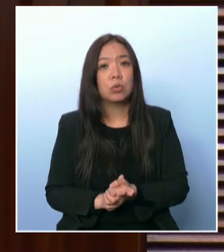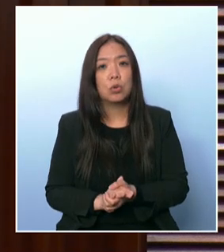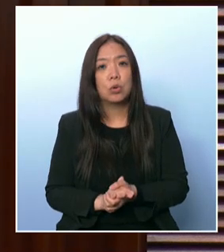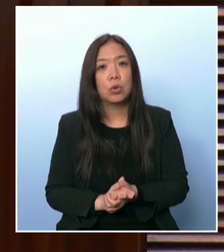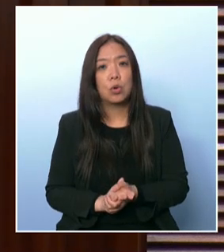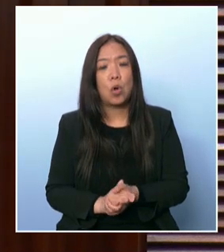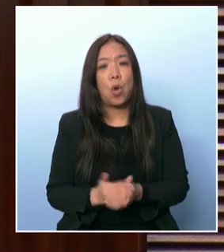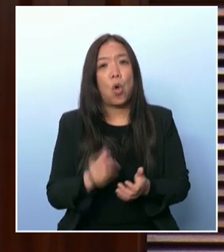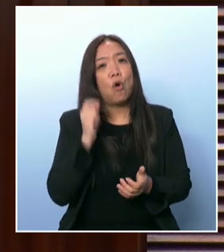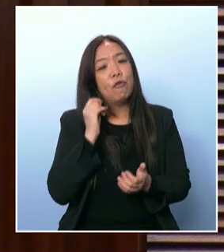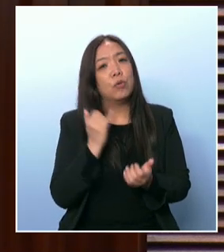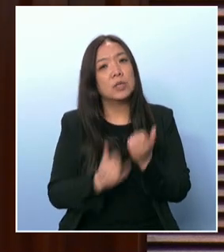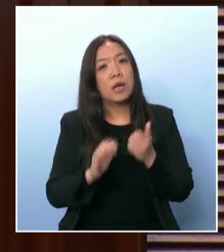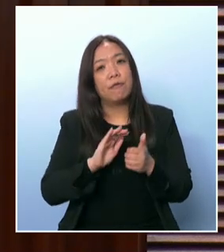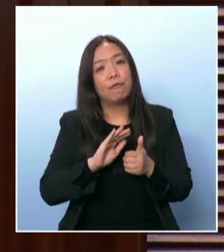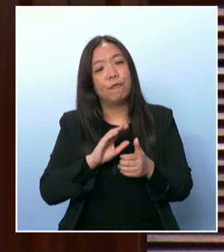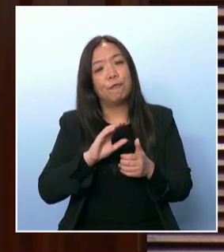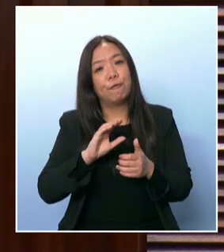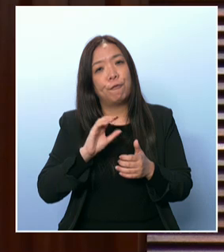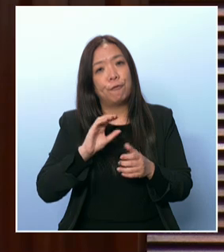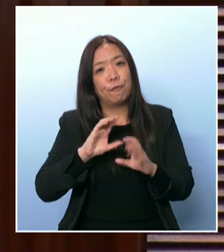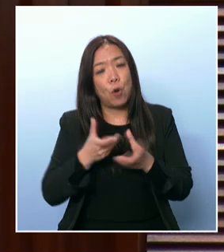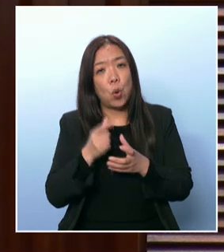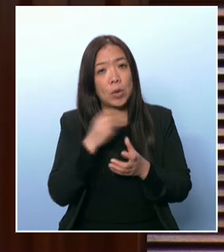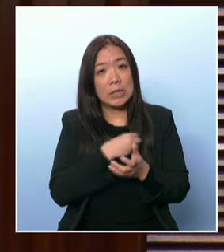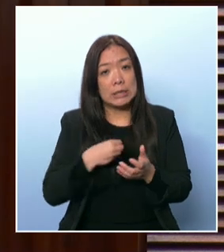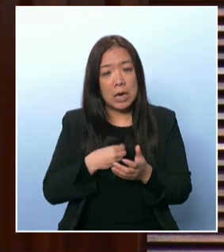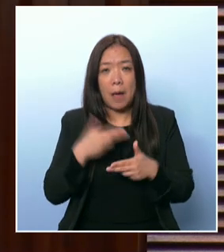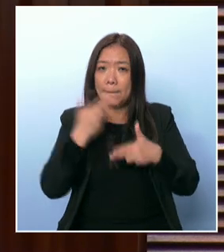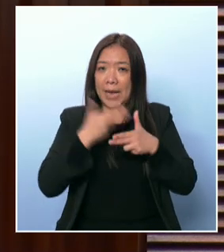launch a promotional campaign on social media. We have